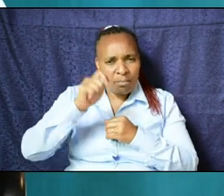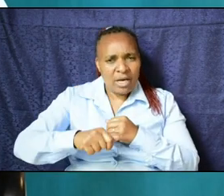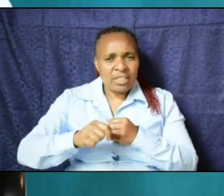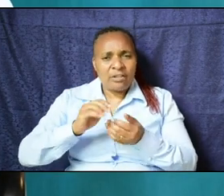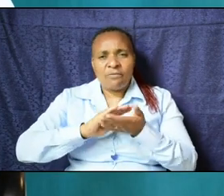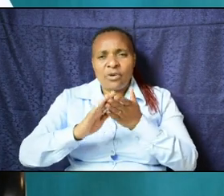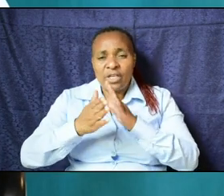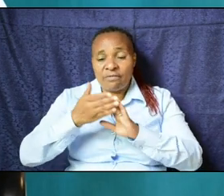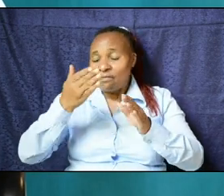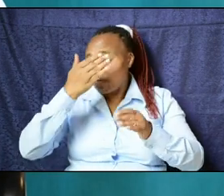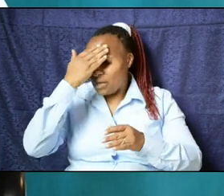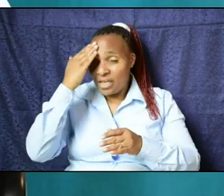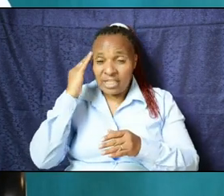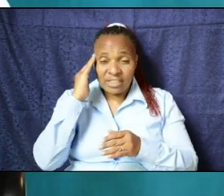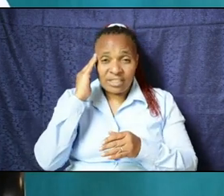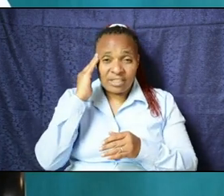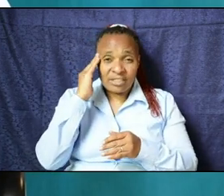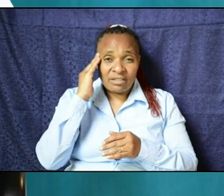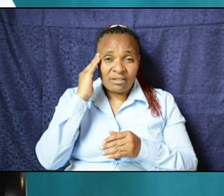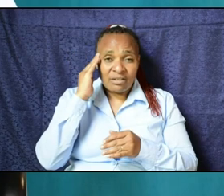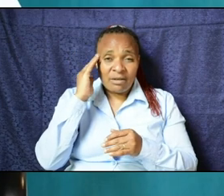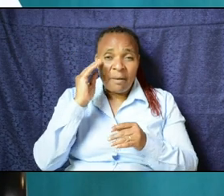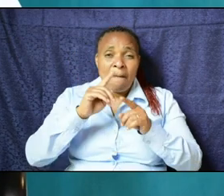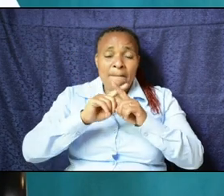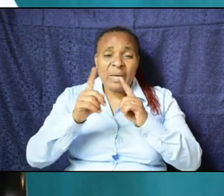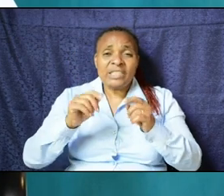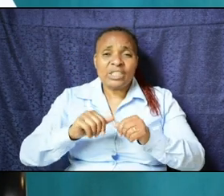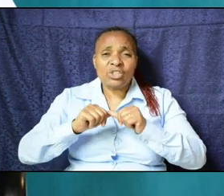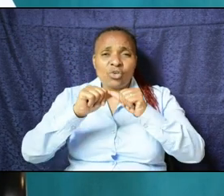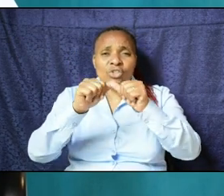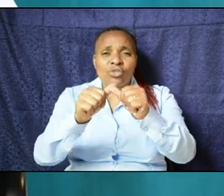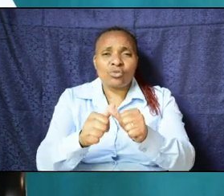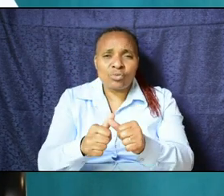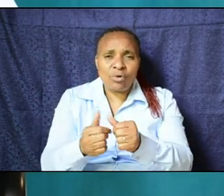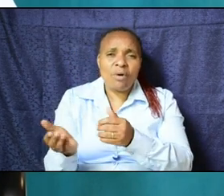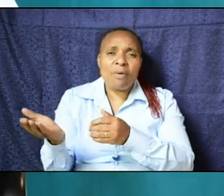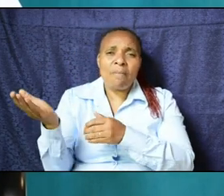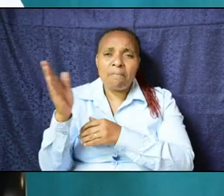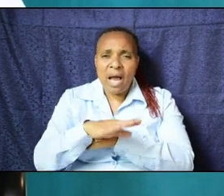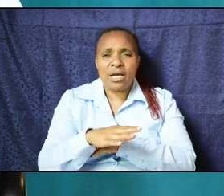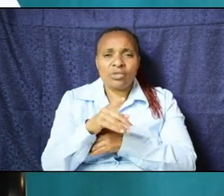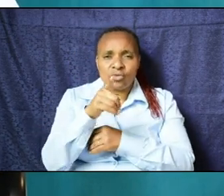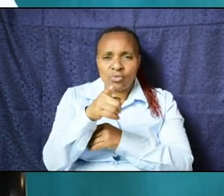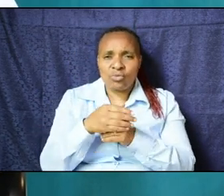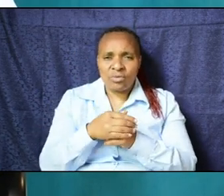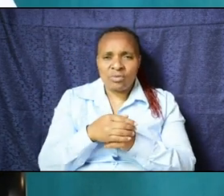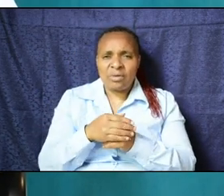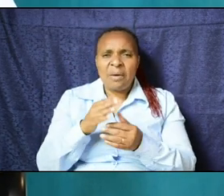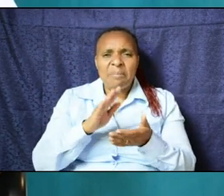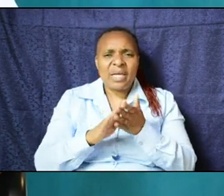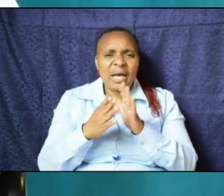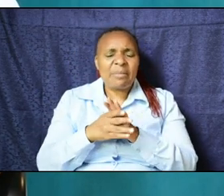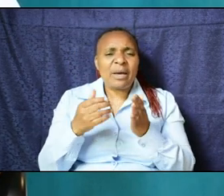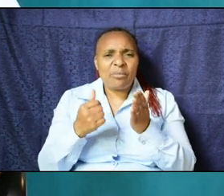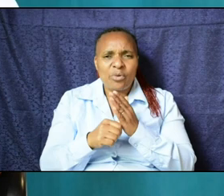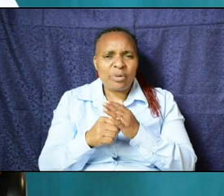and forget. You've forgotten it, but he's still bringing it back to you. It's becoming an